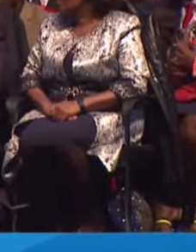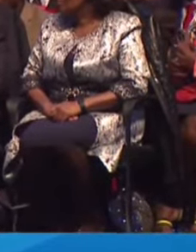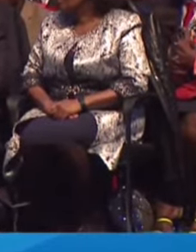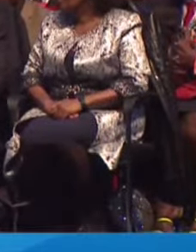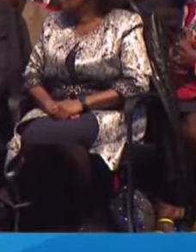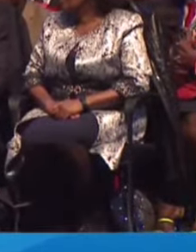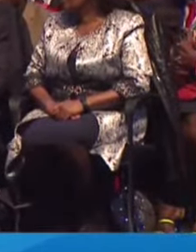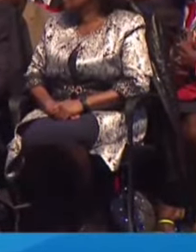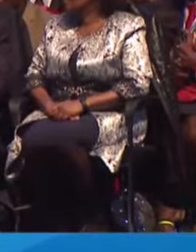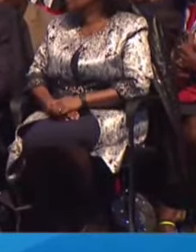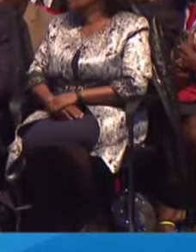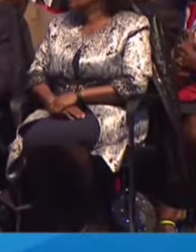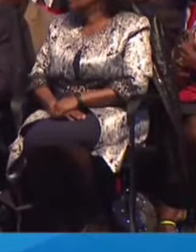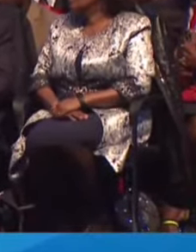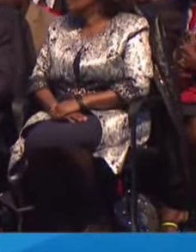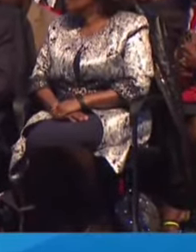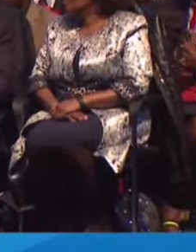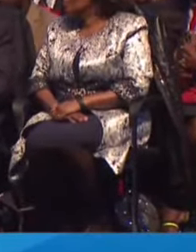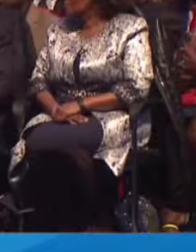20